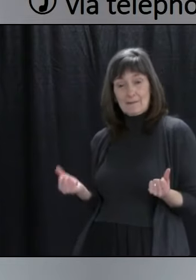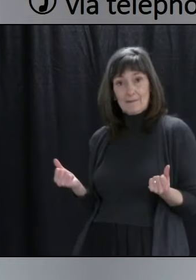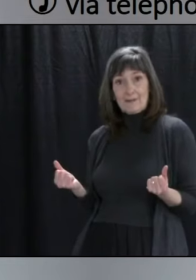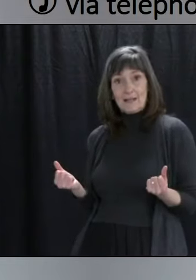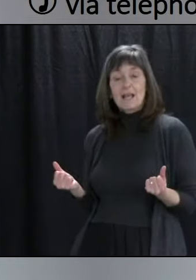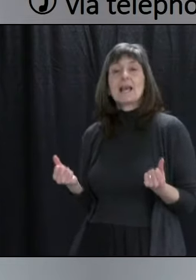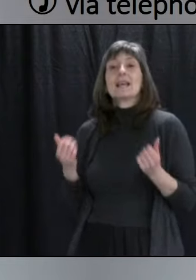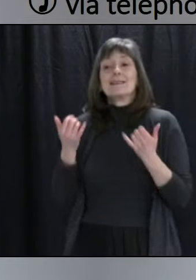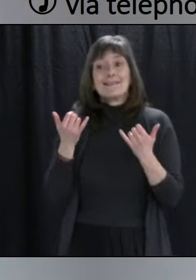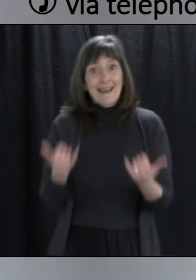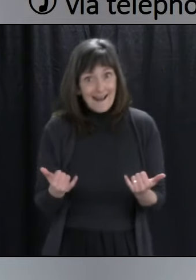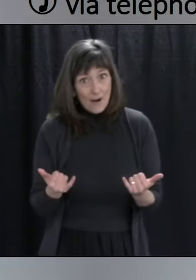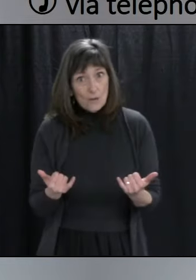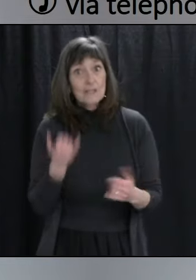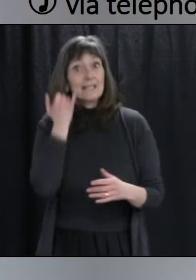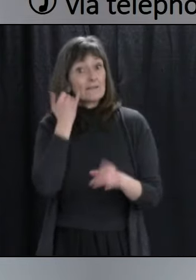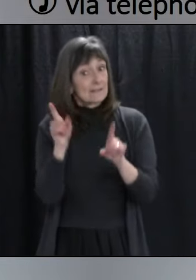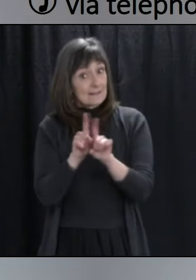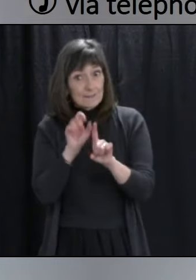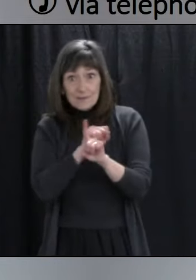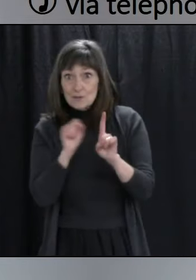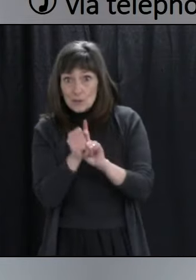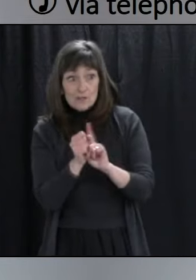we're dealing with.